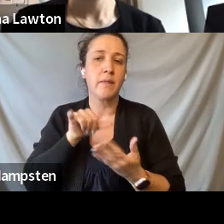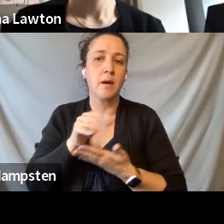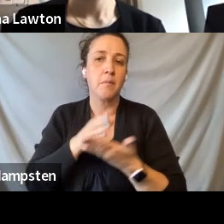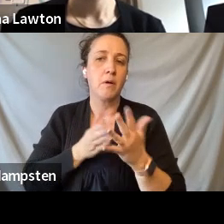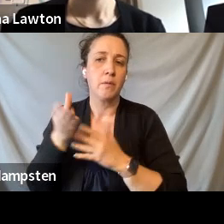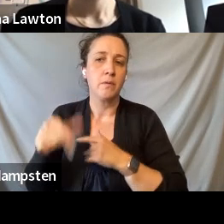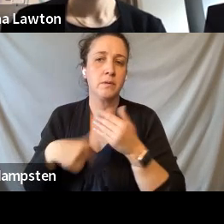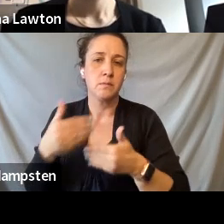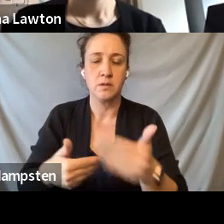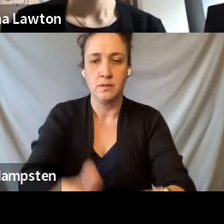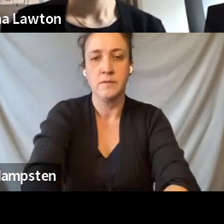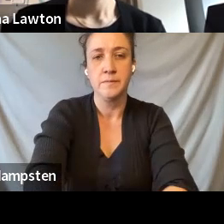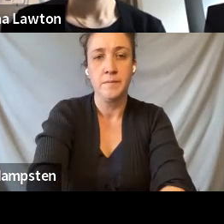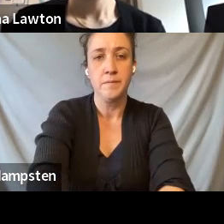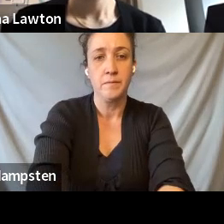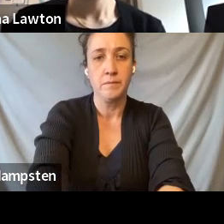process.